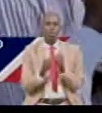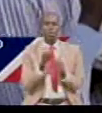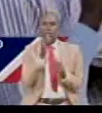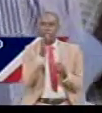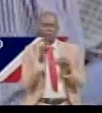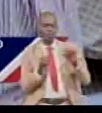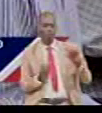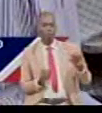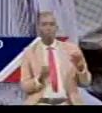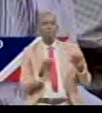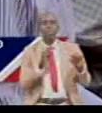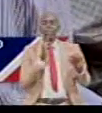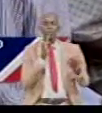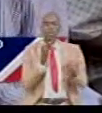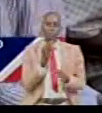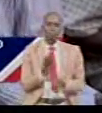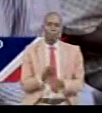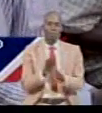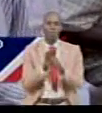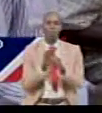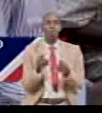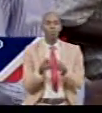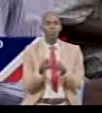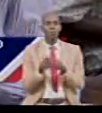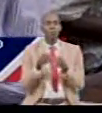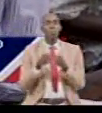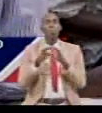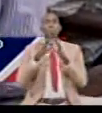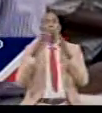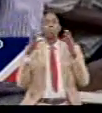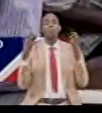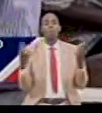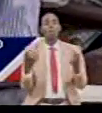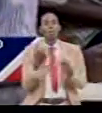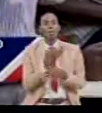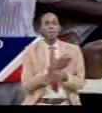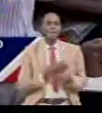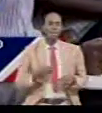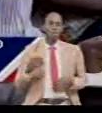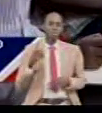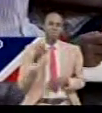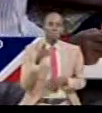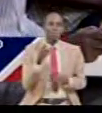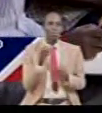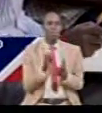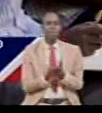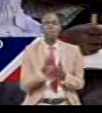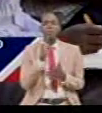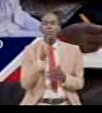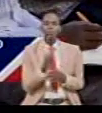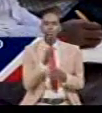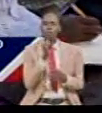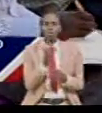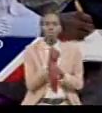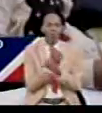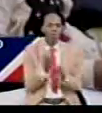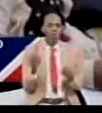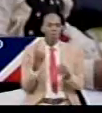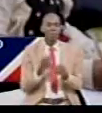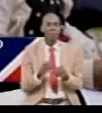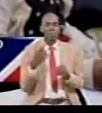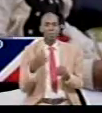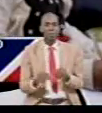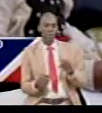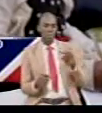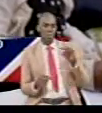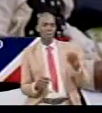is faithful also in much. And he that is unjust in the